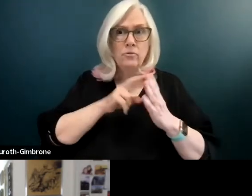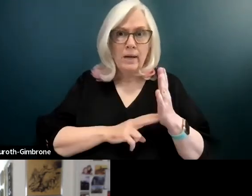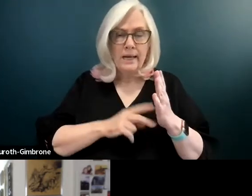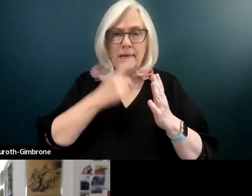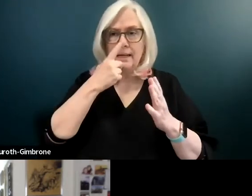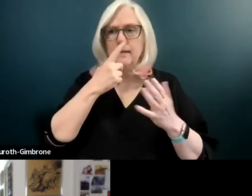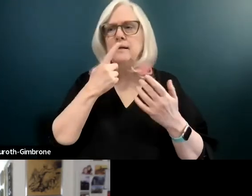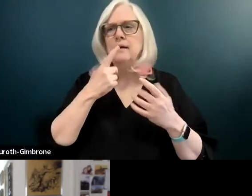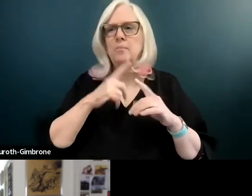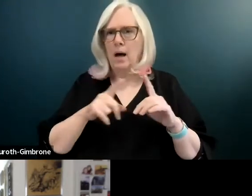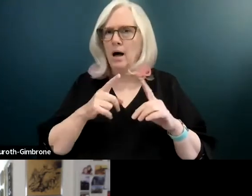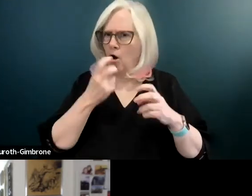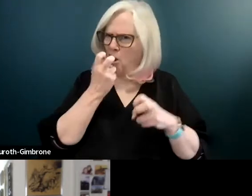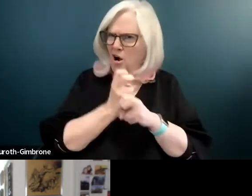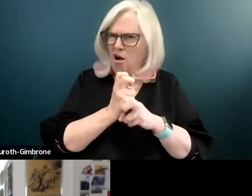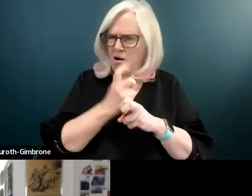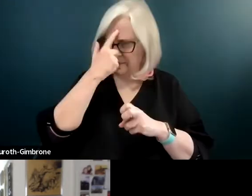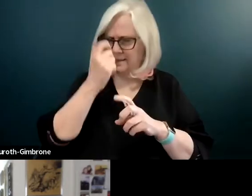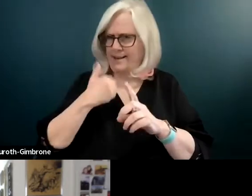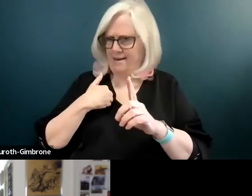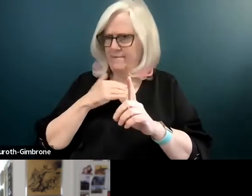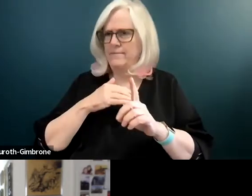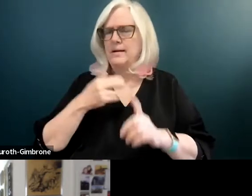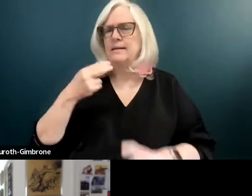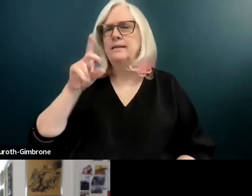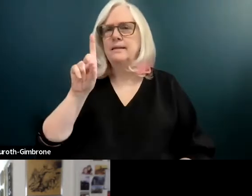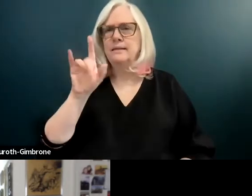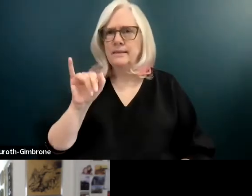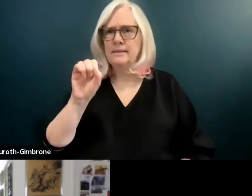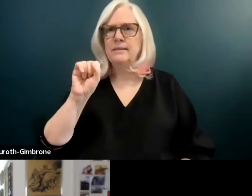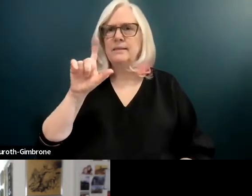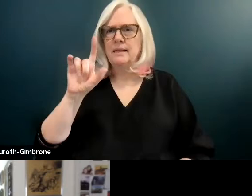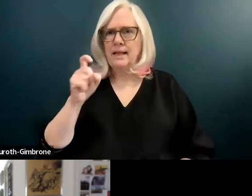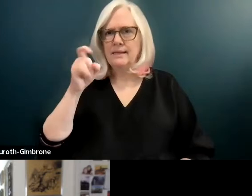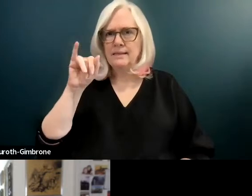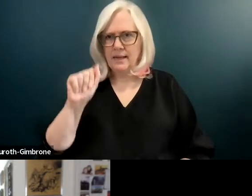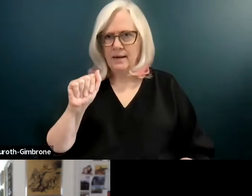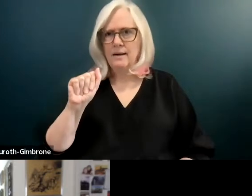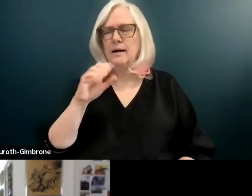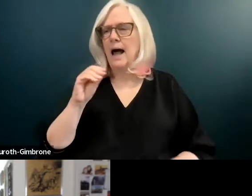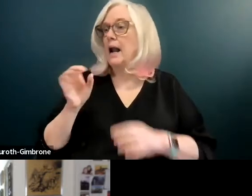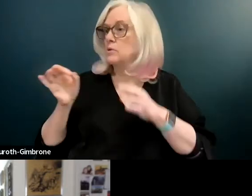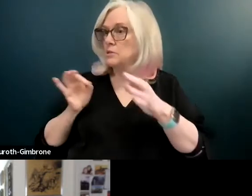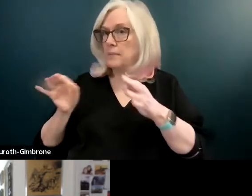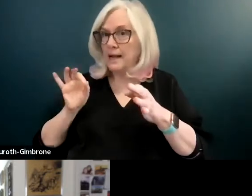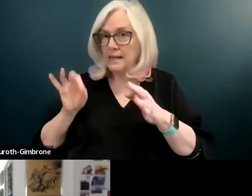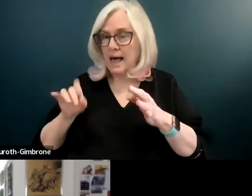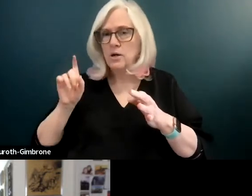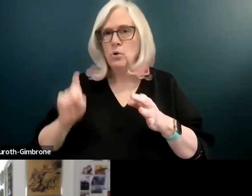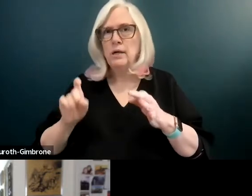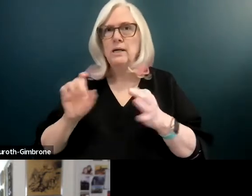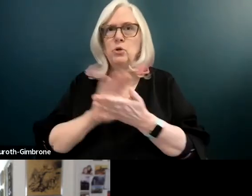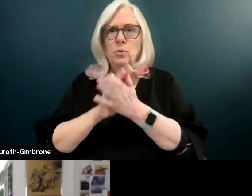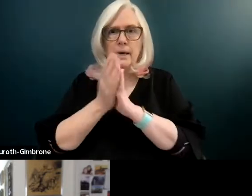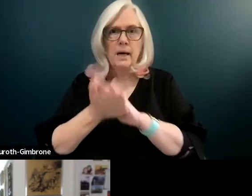dyslexia. And so, I was explaining, you need to become a part of the National Library Services, and they had never